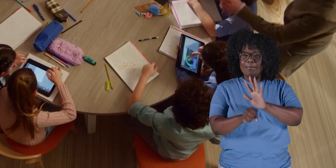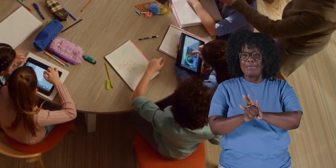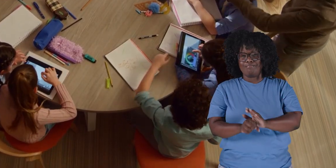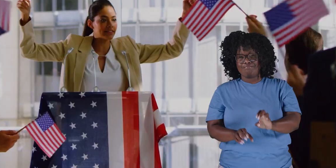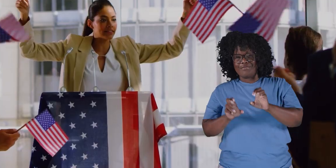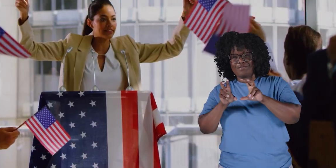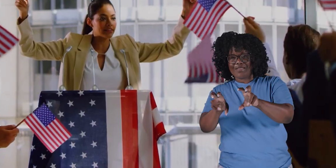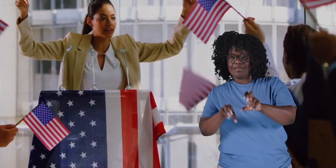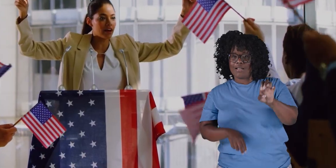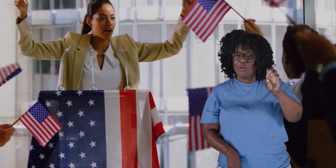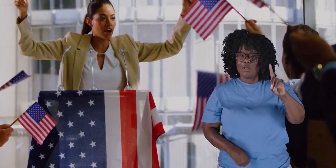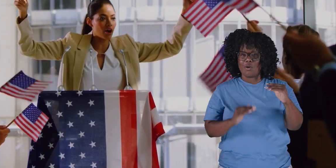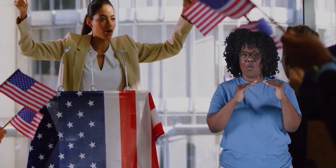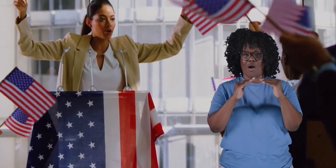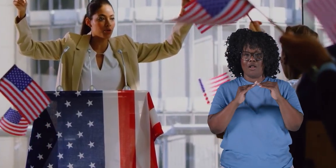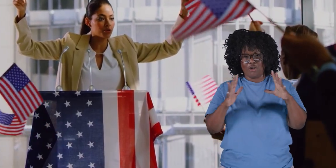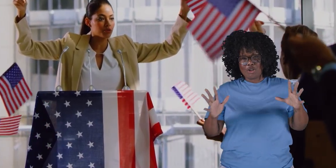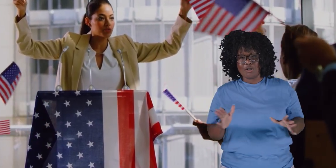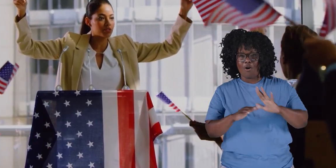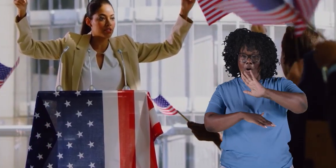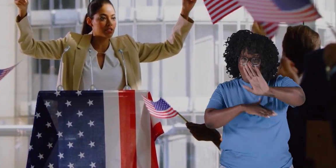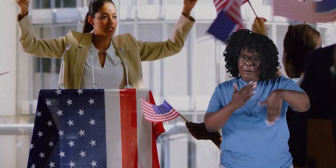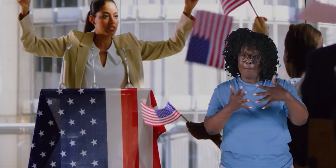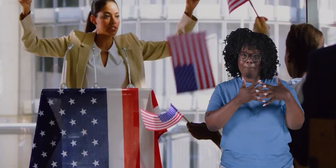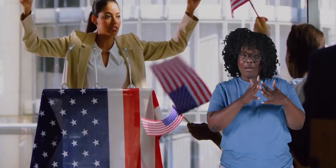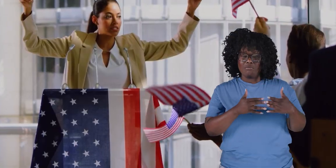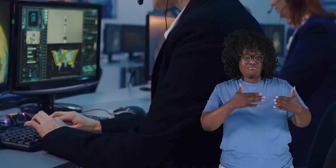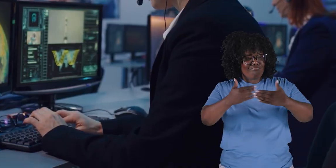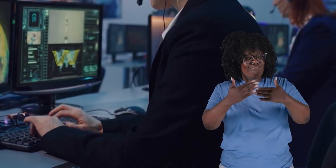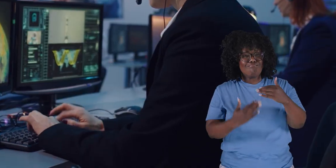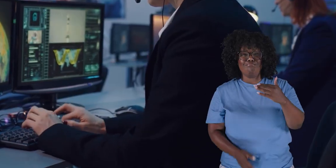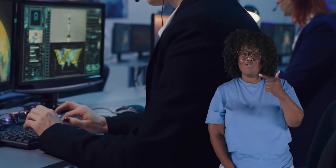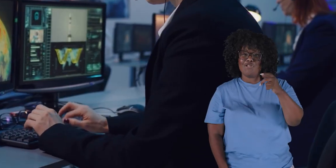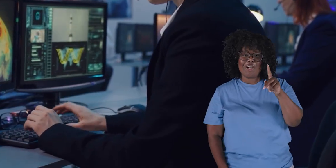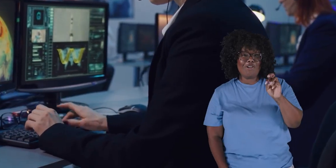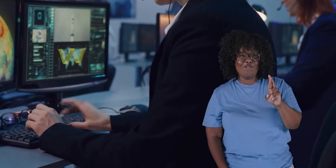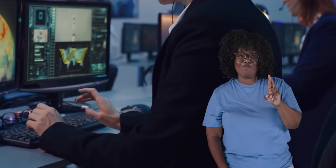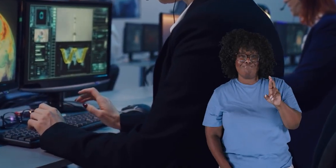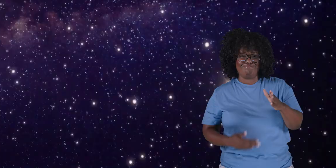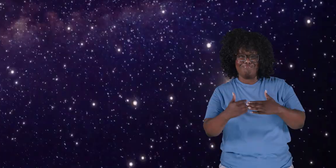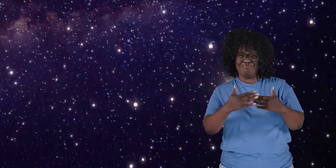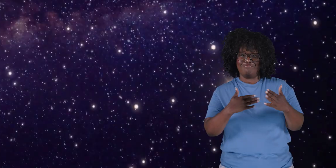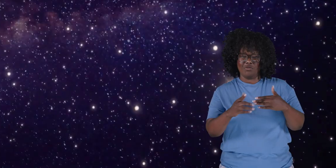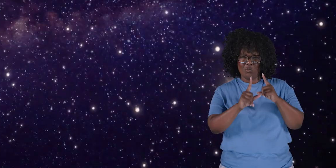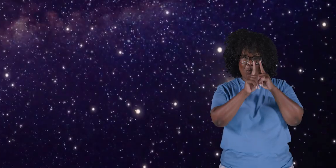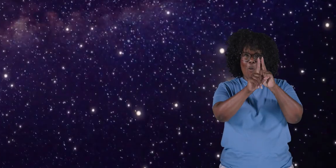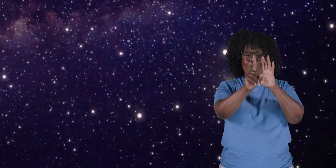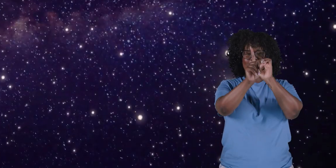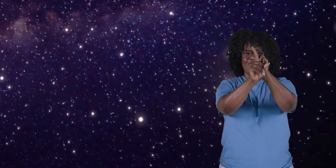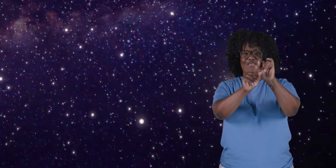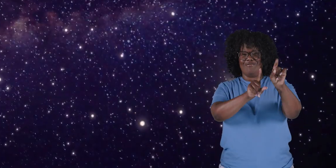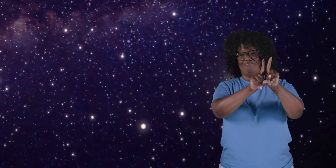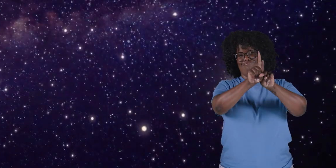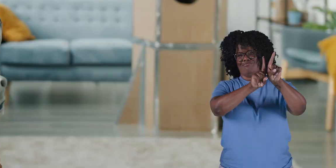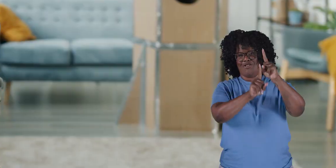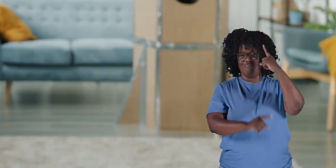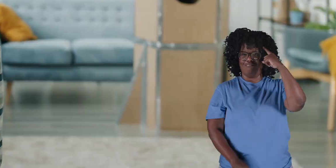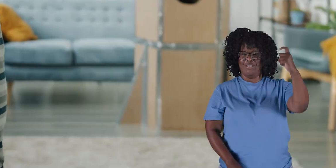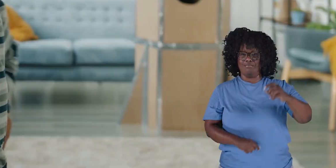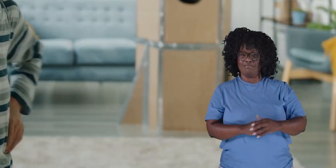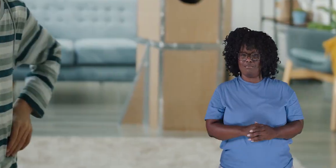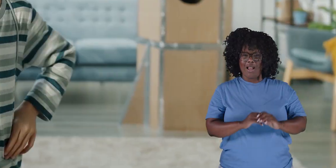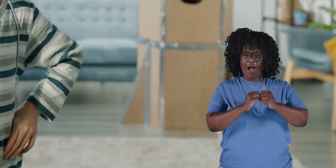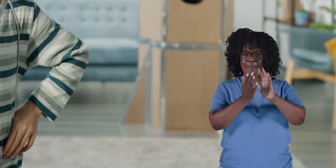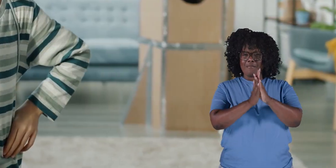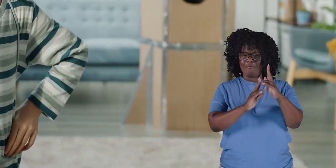education, equality, and encouraging all Americans, regardless of gender, to reach for the stars. How